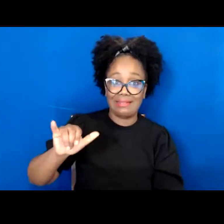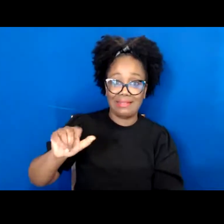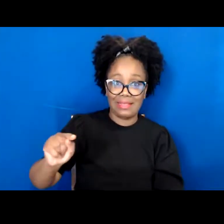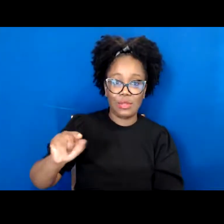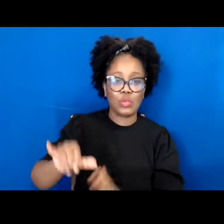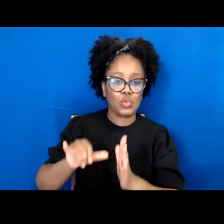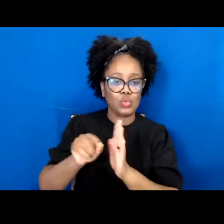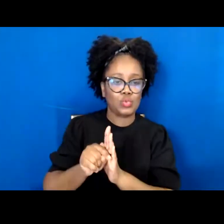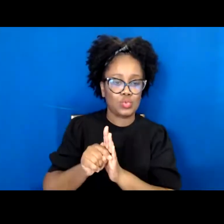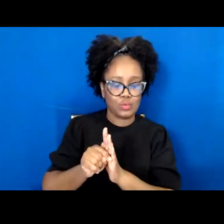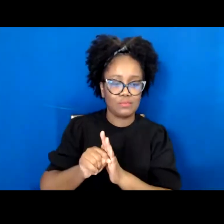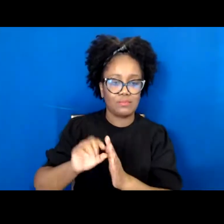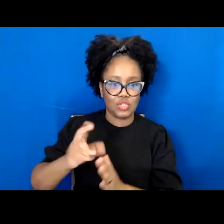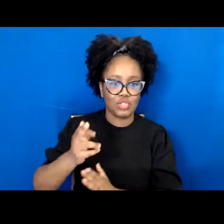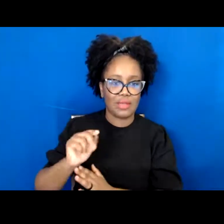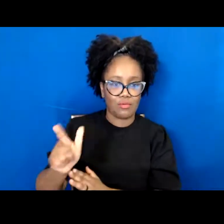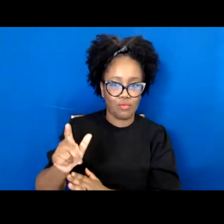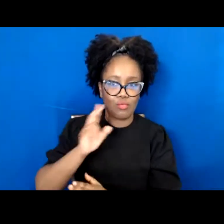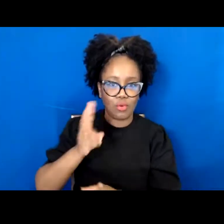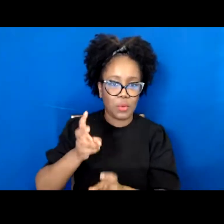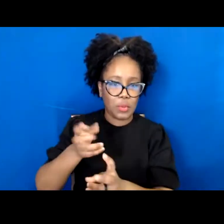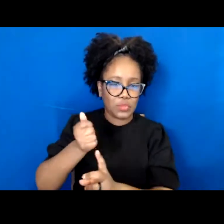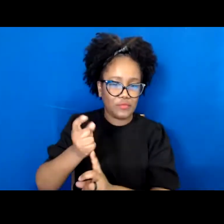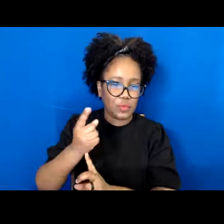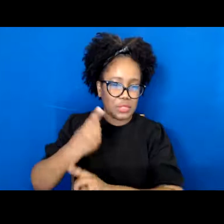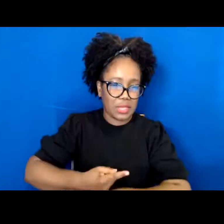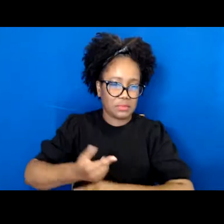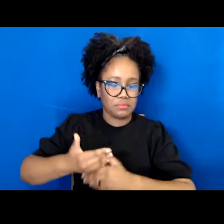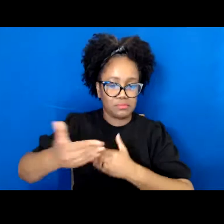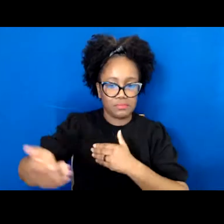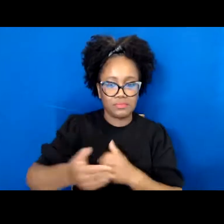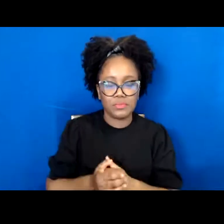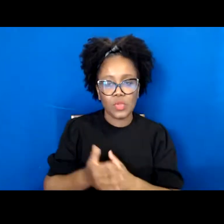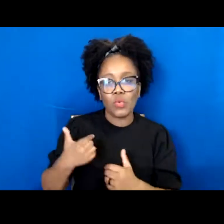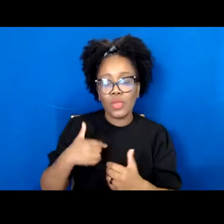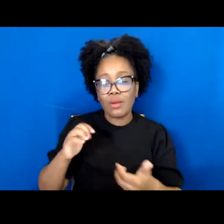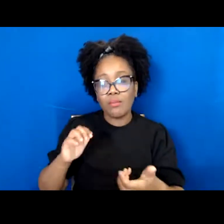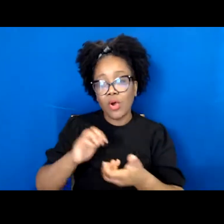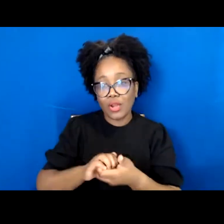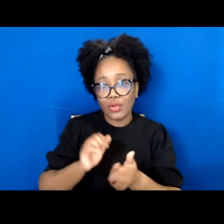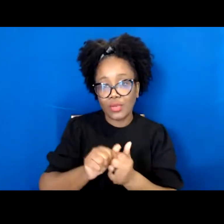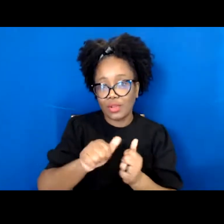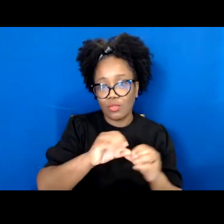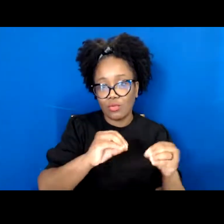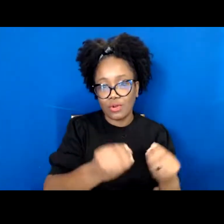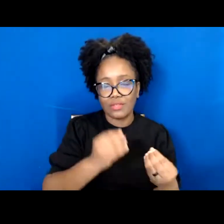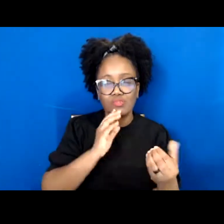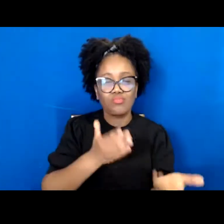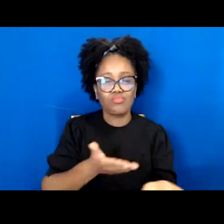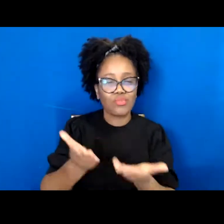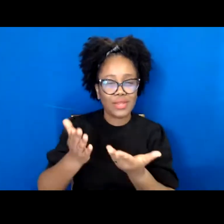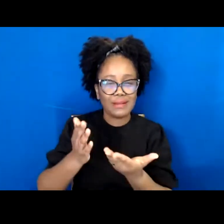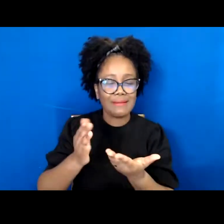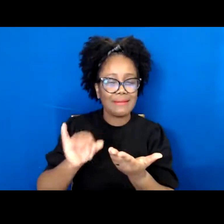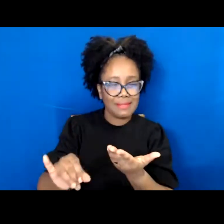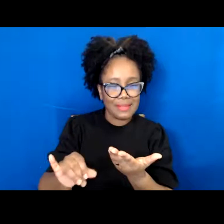CityLit has forged incredible new partnerships with the following organizations to bring the light of literature to your living rooms, to your screens, and to the three